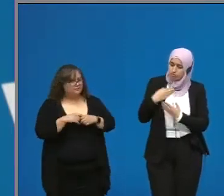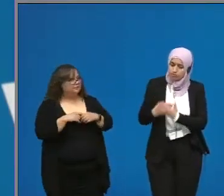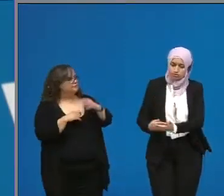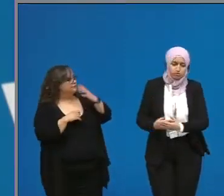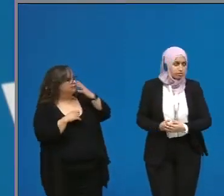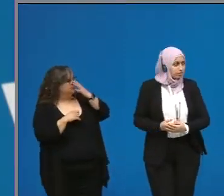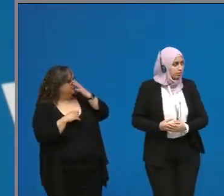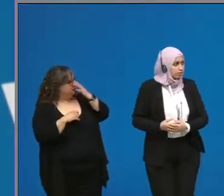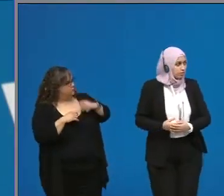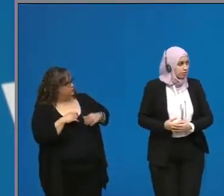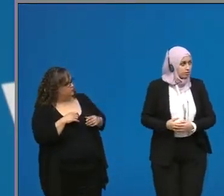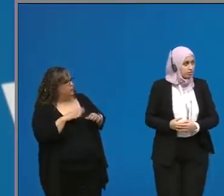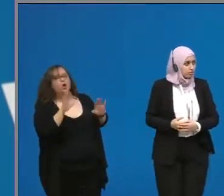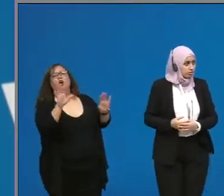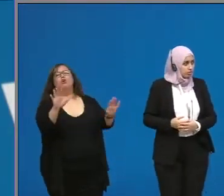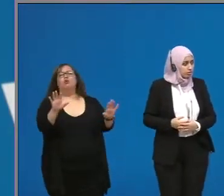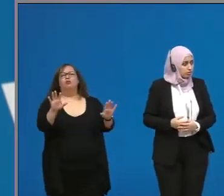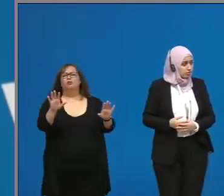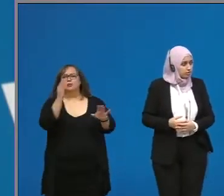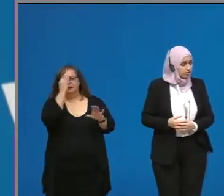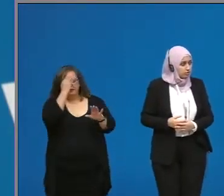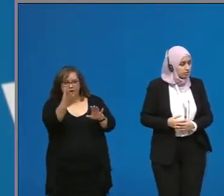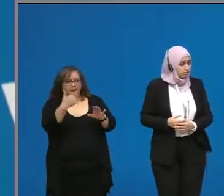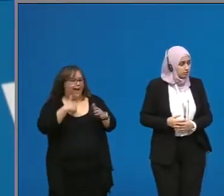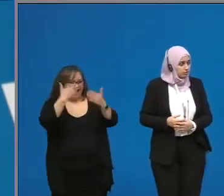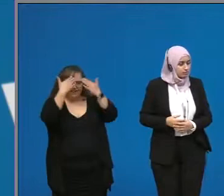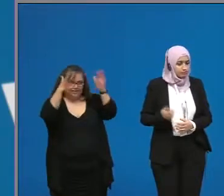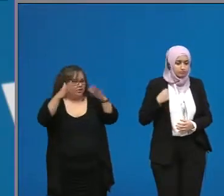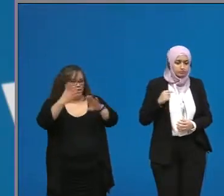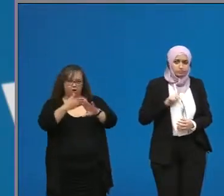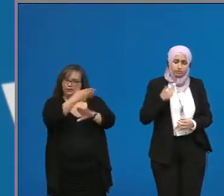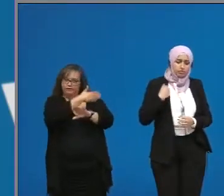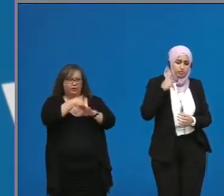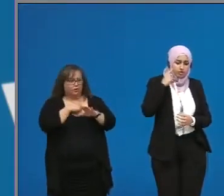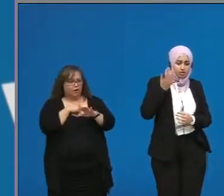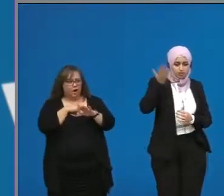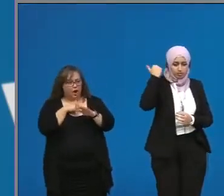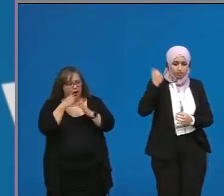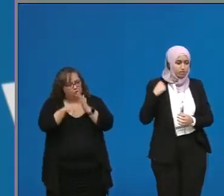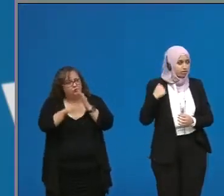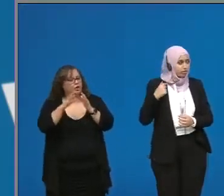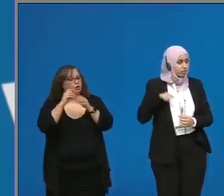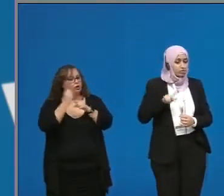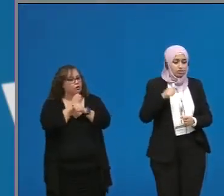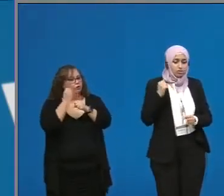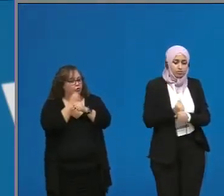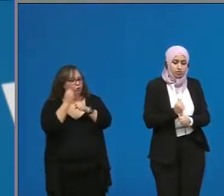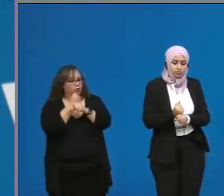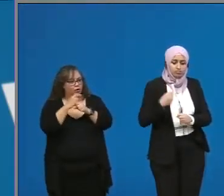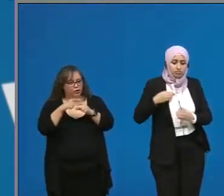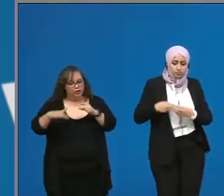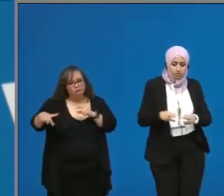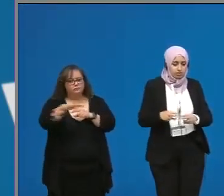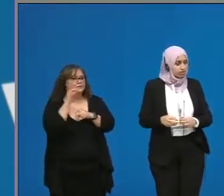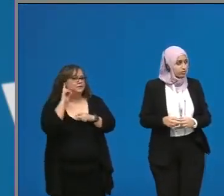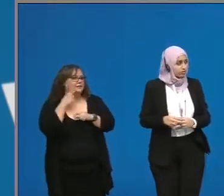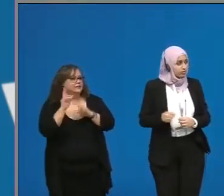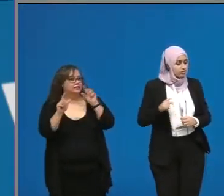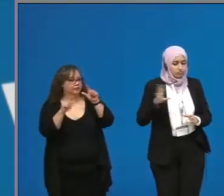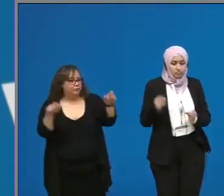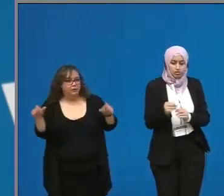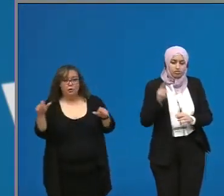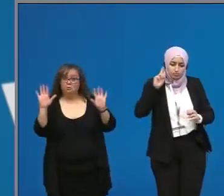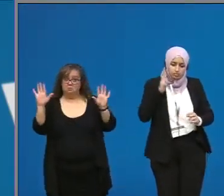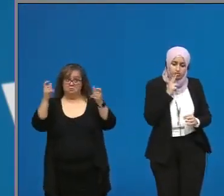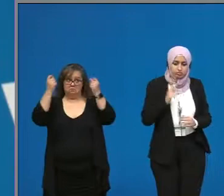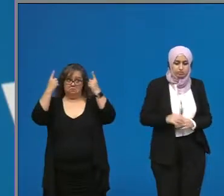Oh, by the way, not many people know this. I didn't know this before I started working with deaf people, but sign language is not universal. Maybe, I'm not sure how